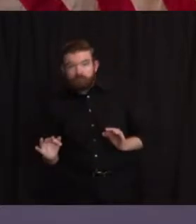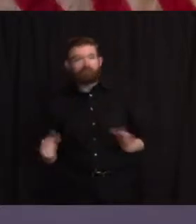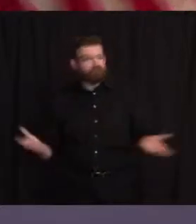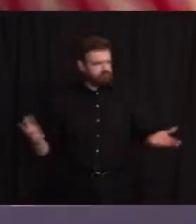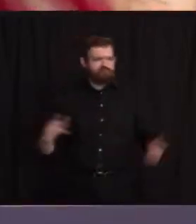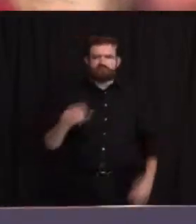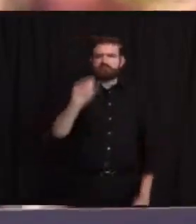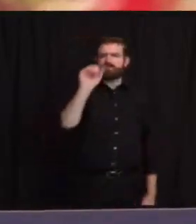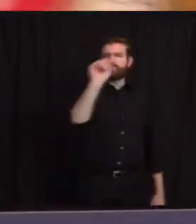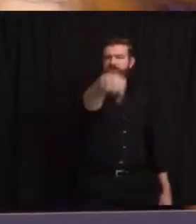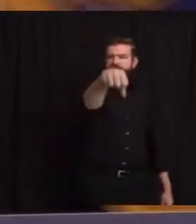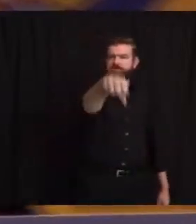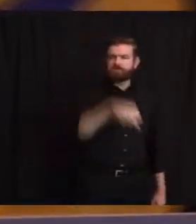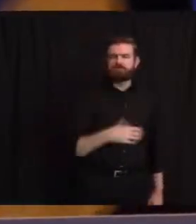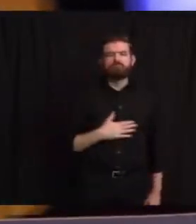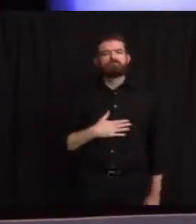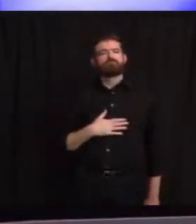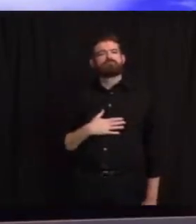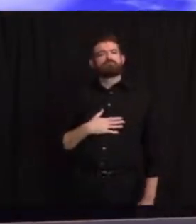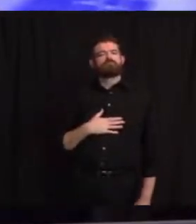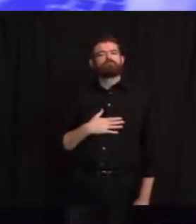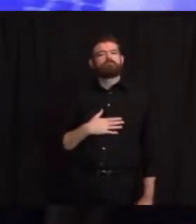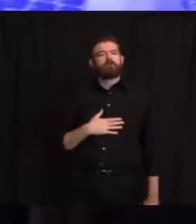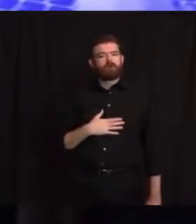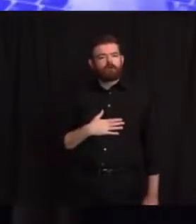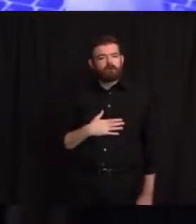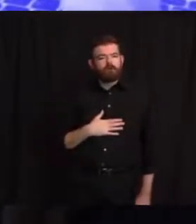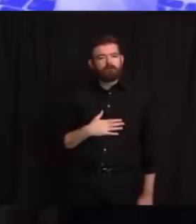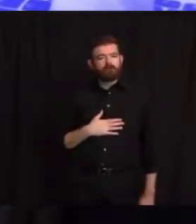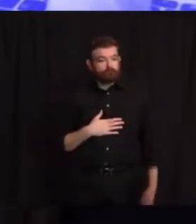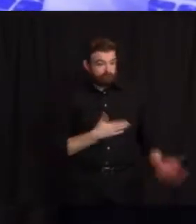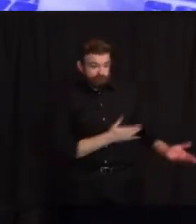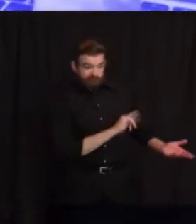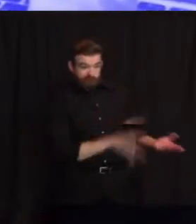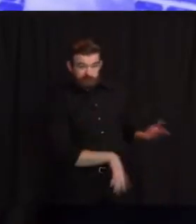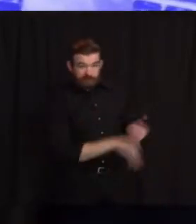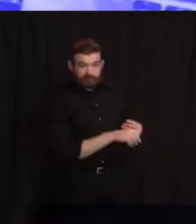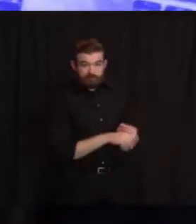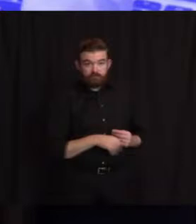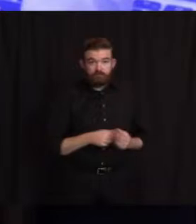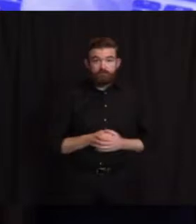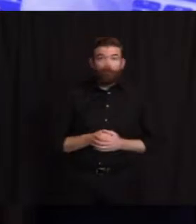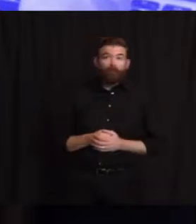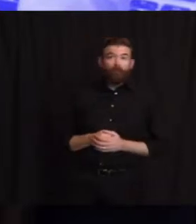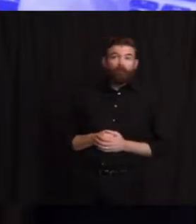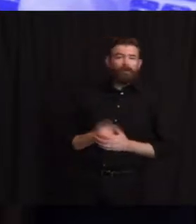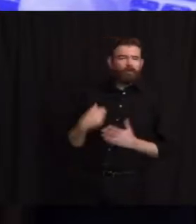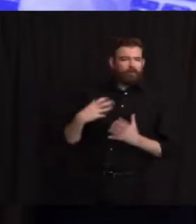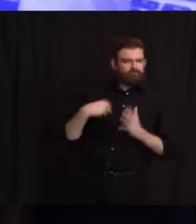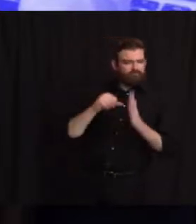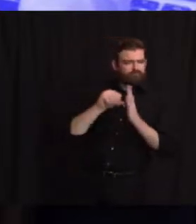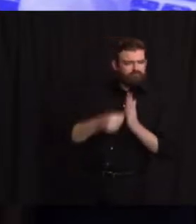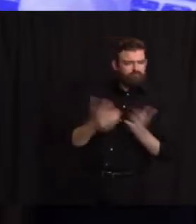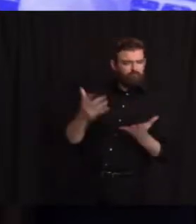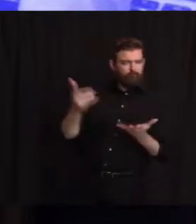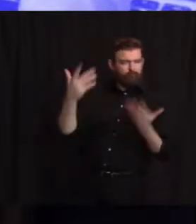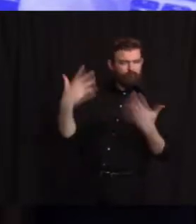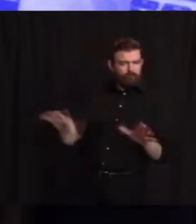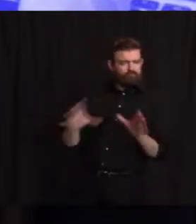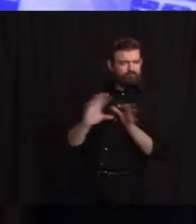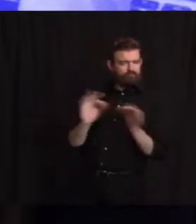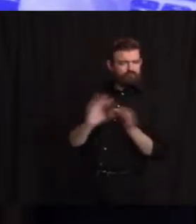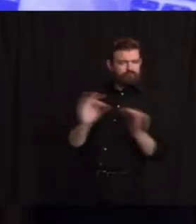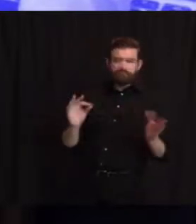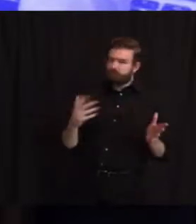that? No, just to reiterate what the governor said. I mean, we are in regular contact with the rating